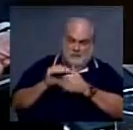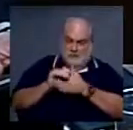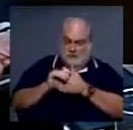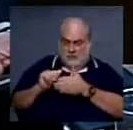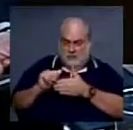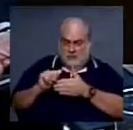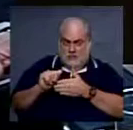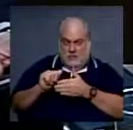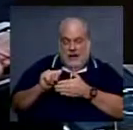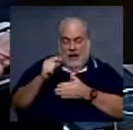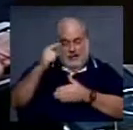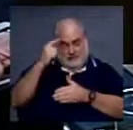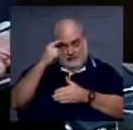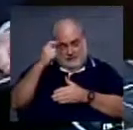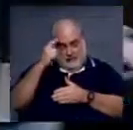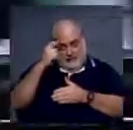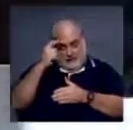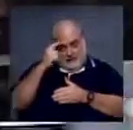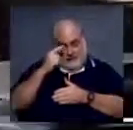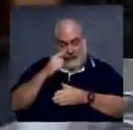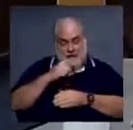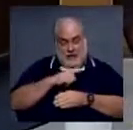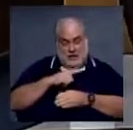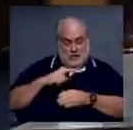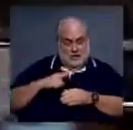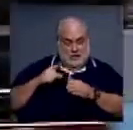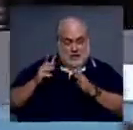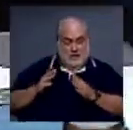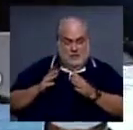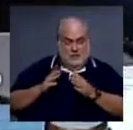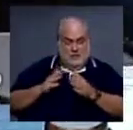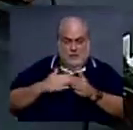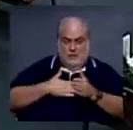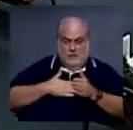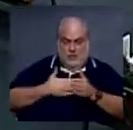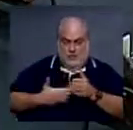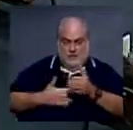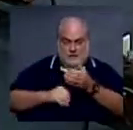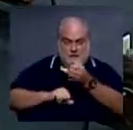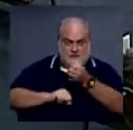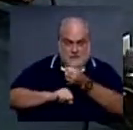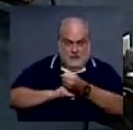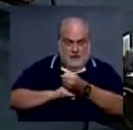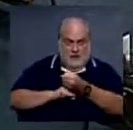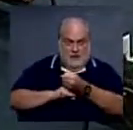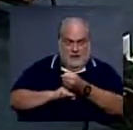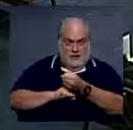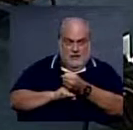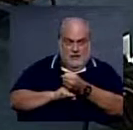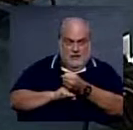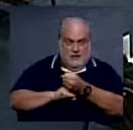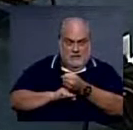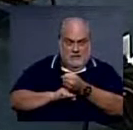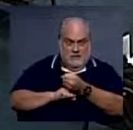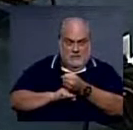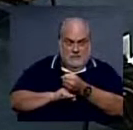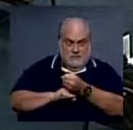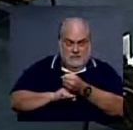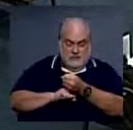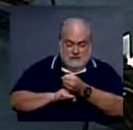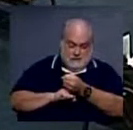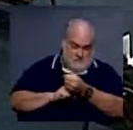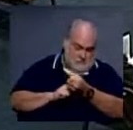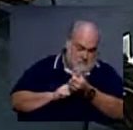got some legislators for the city of Little Rock that would be willing to sponsor some type of legislation. you think we could get together